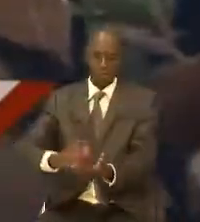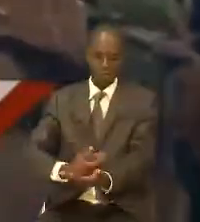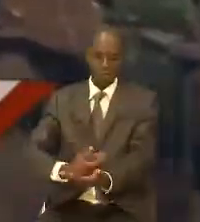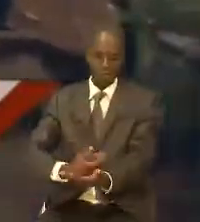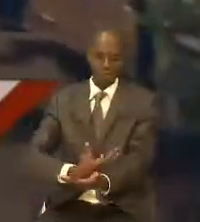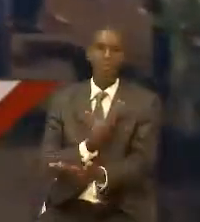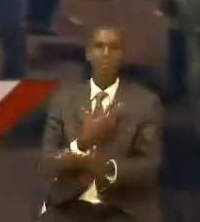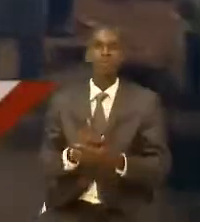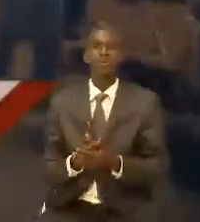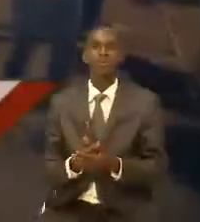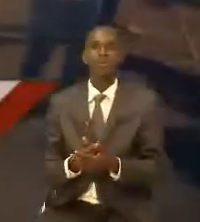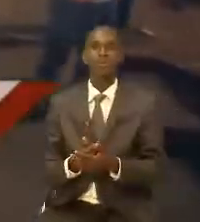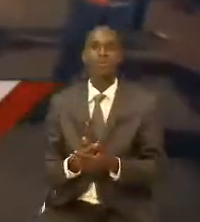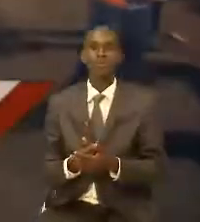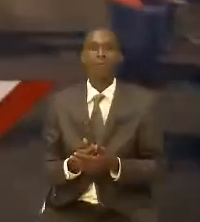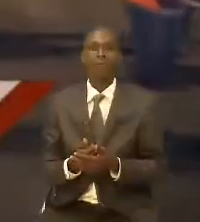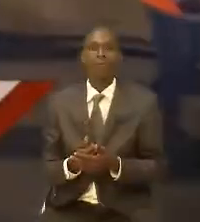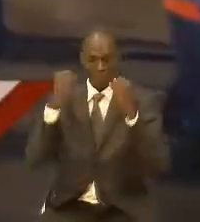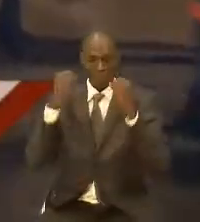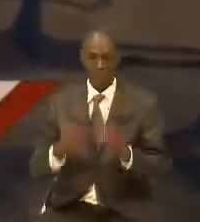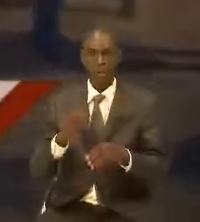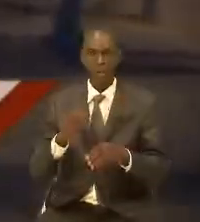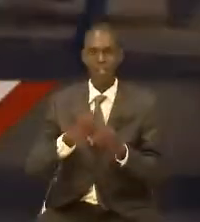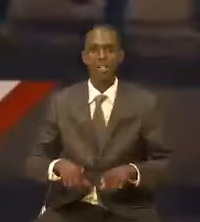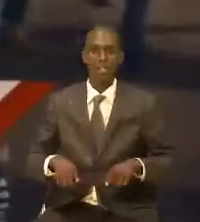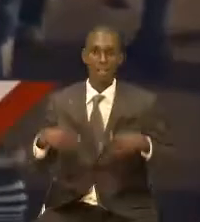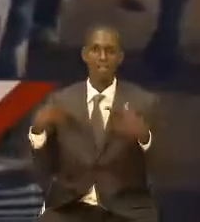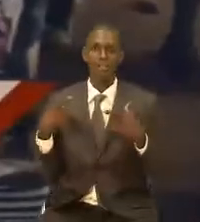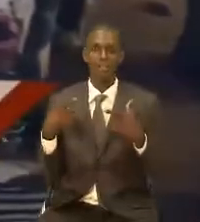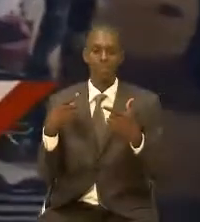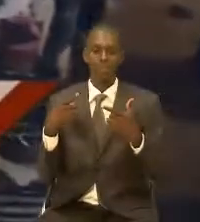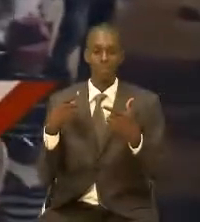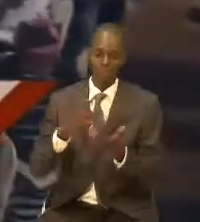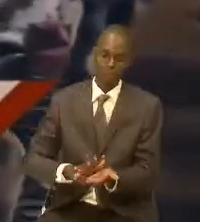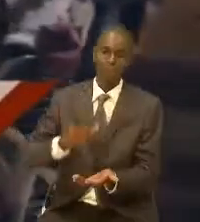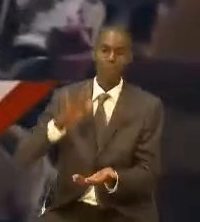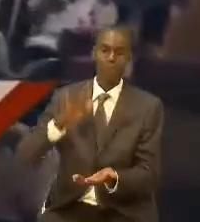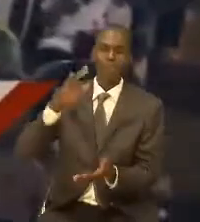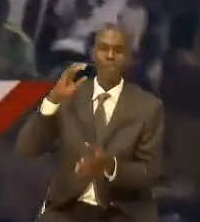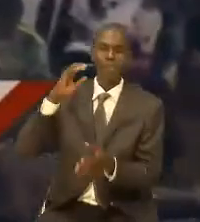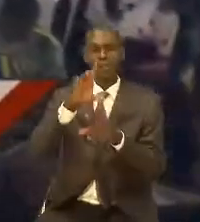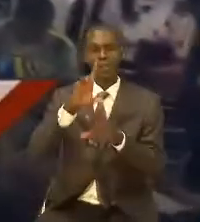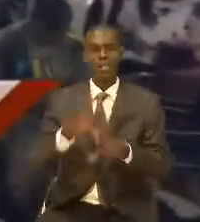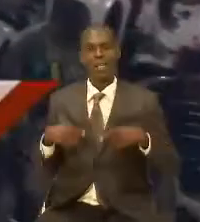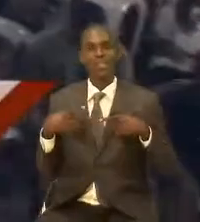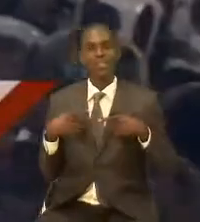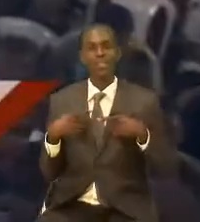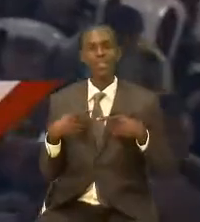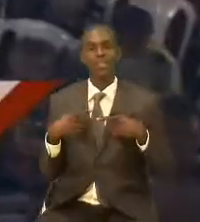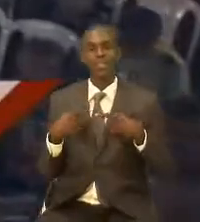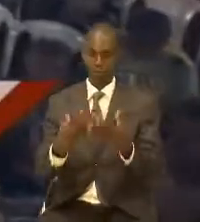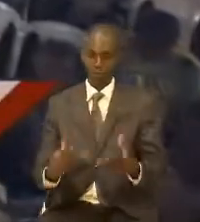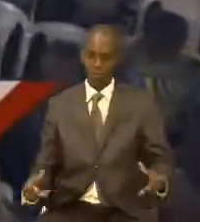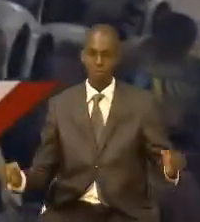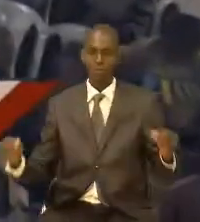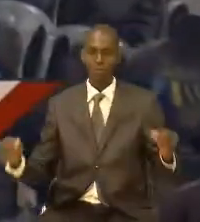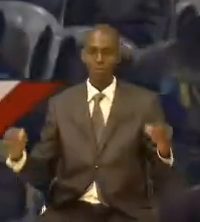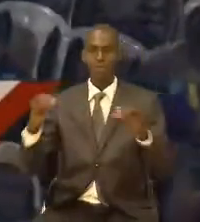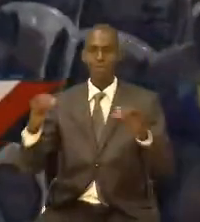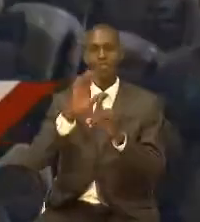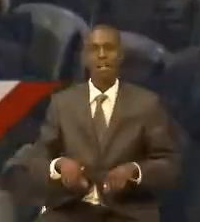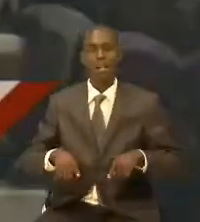power in your life glory in your life solution in your life and